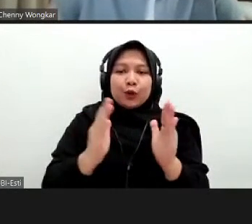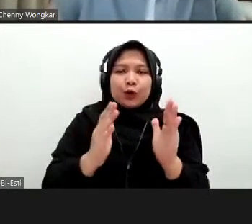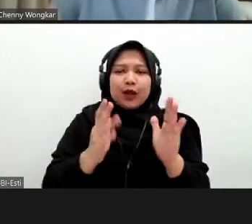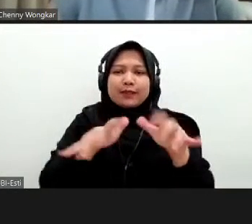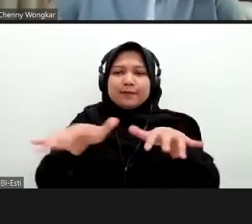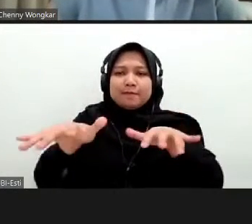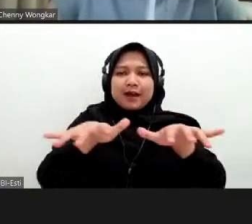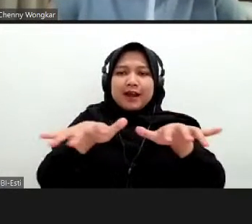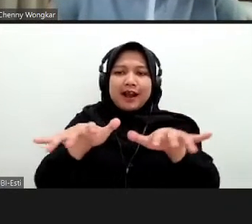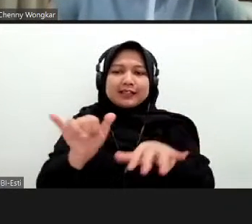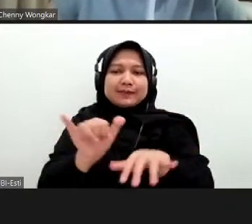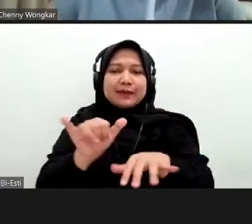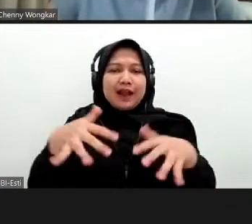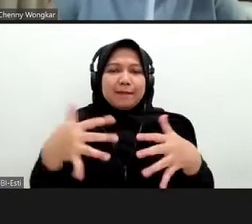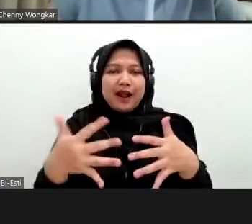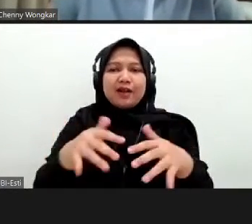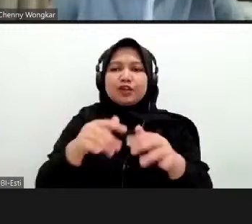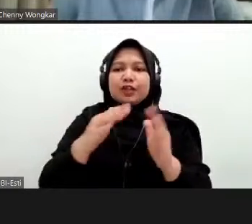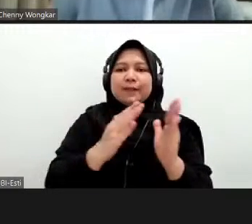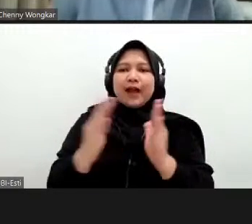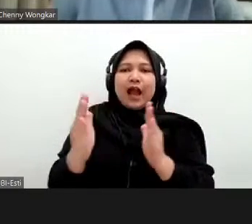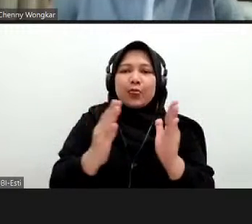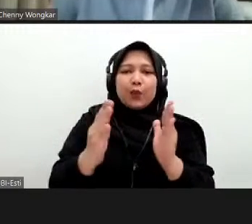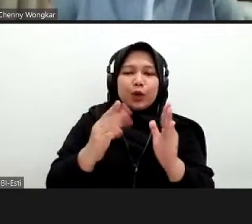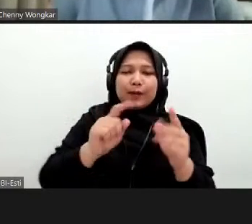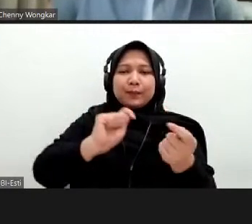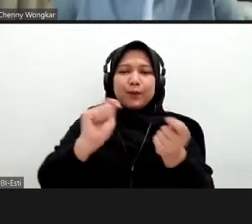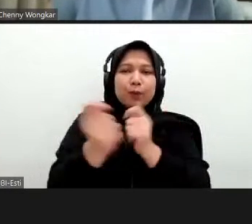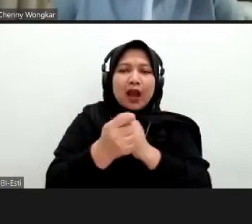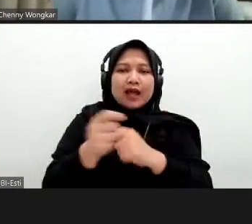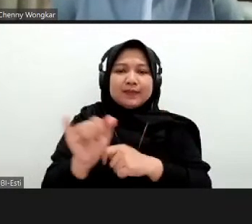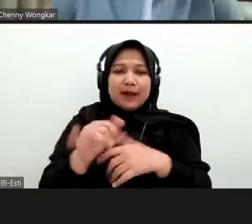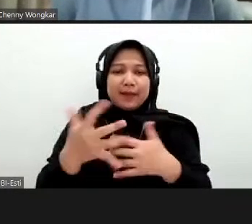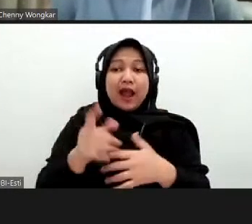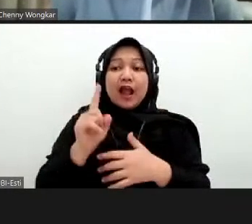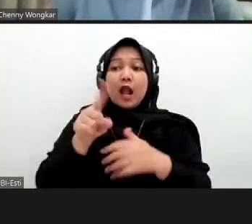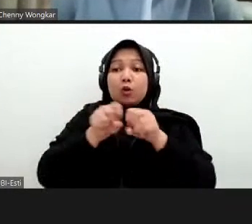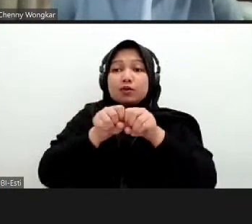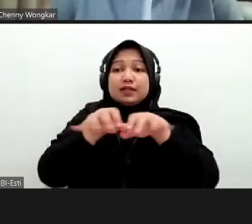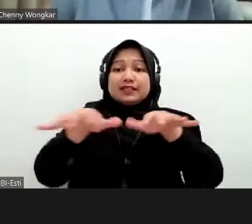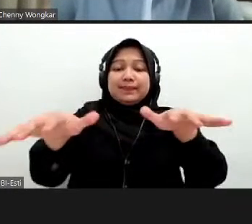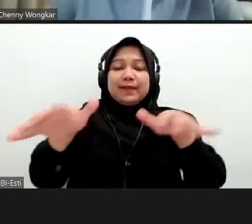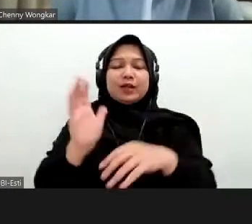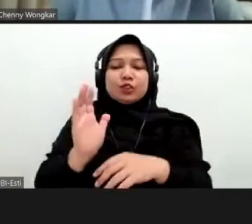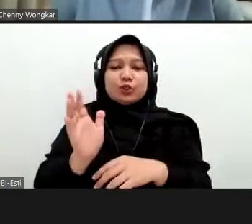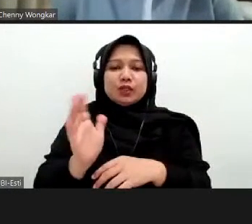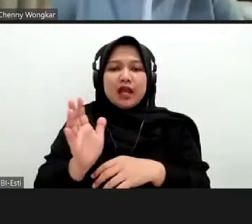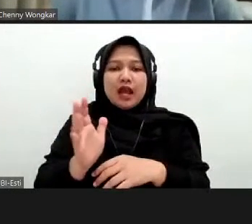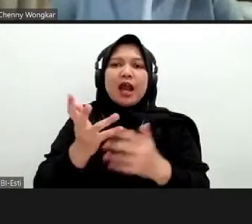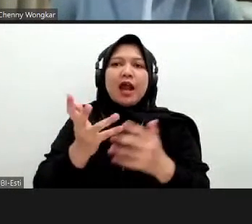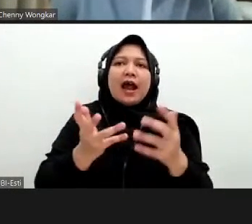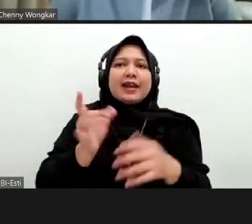arranging their movement or the change. And then there is also another layer